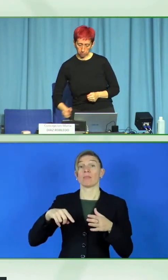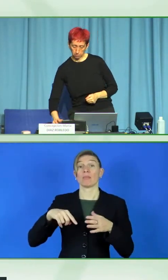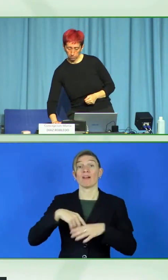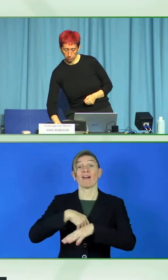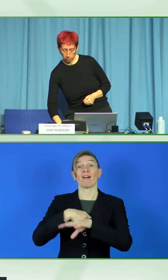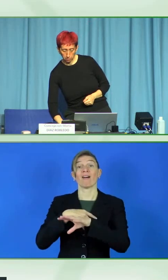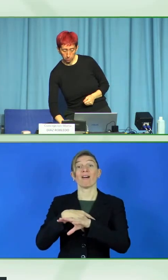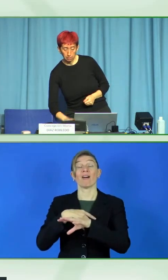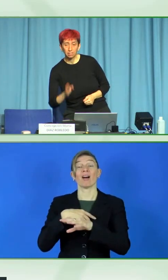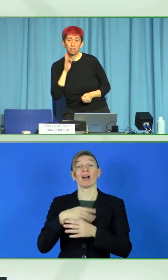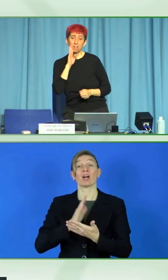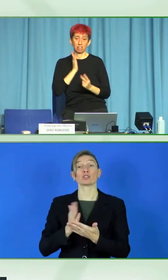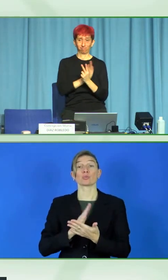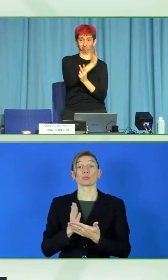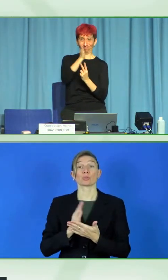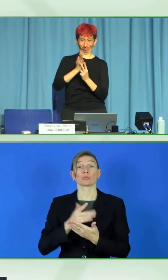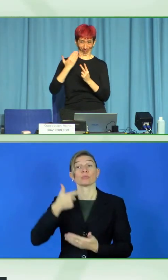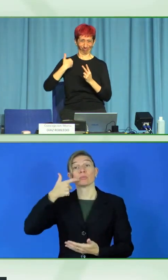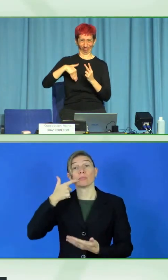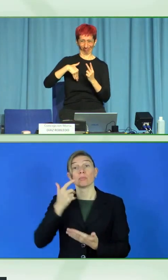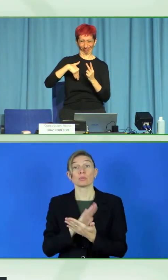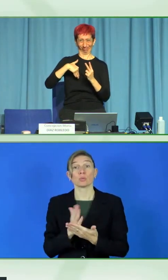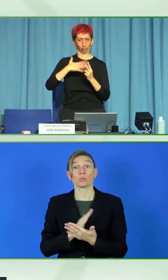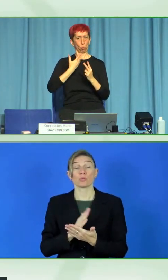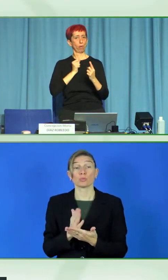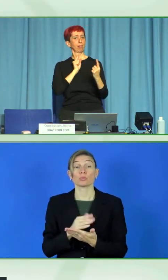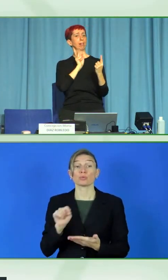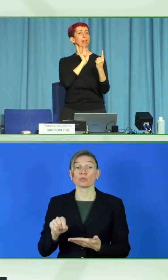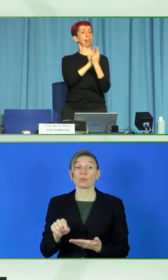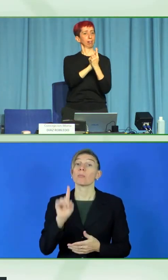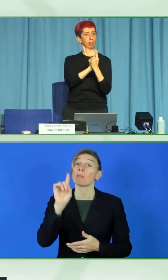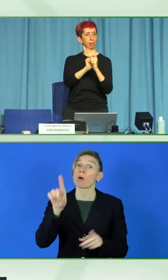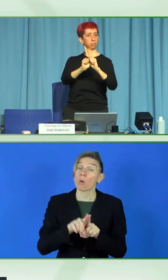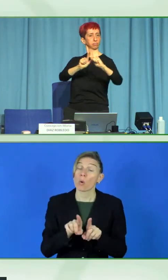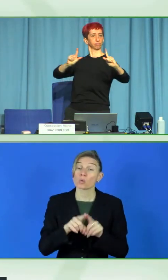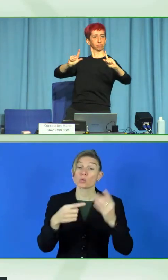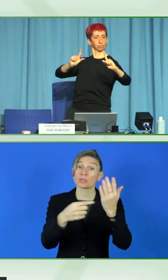the very technology of S-Visual.